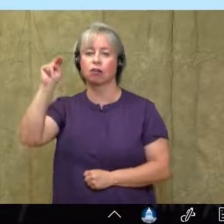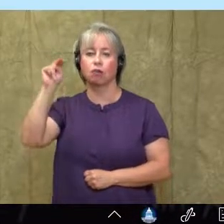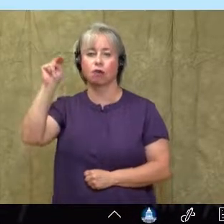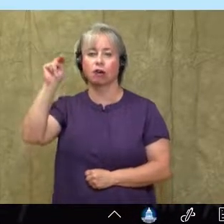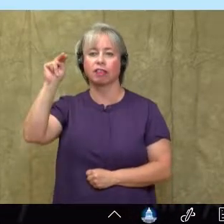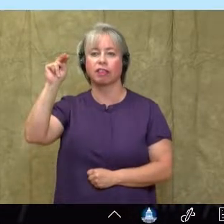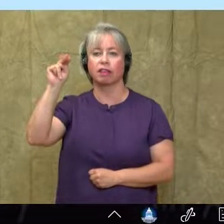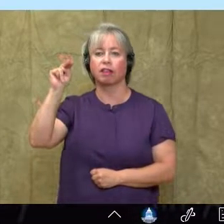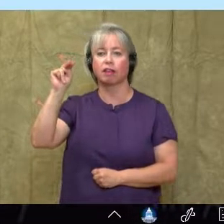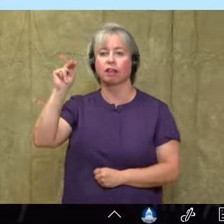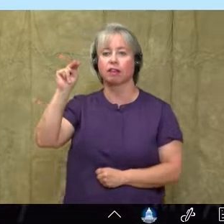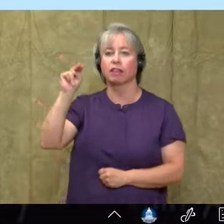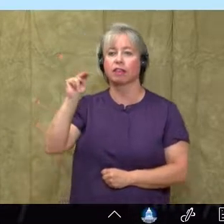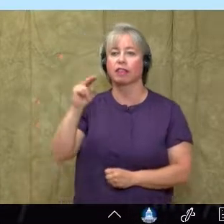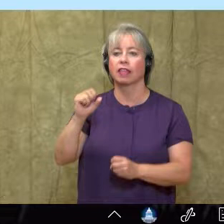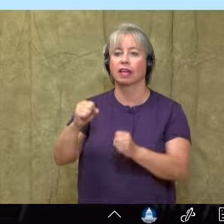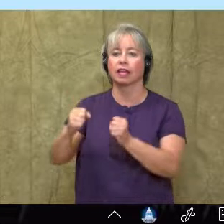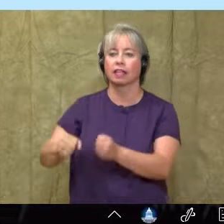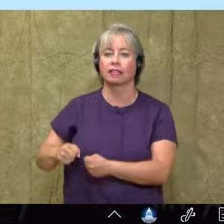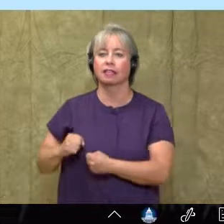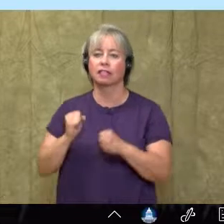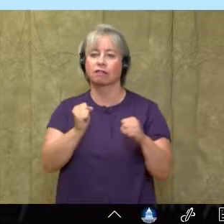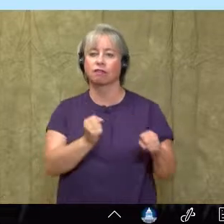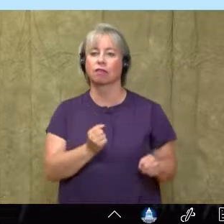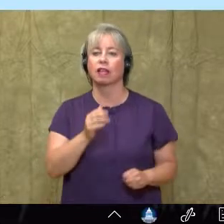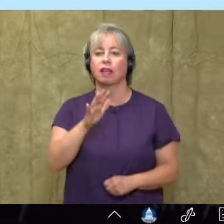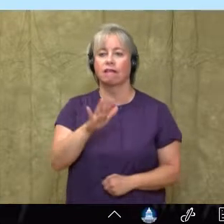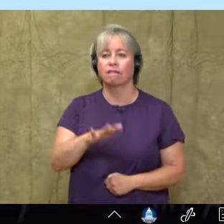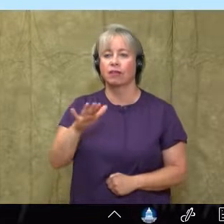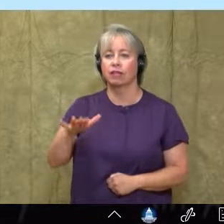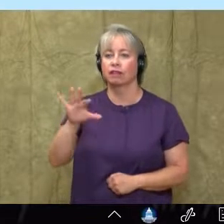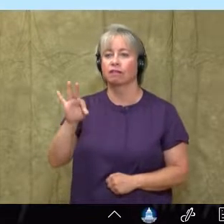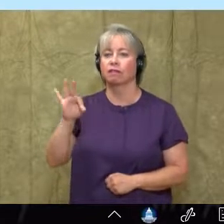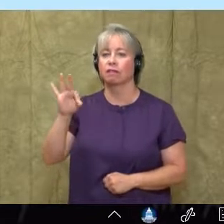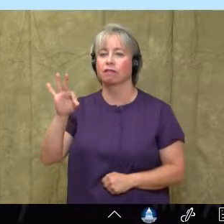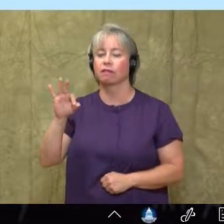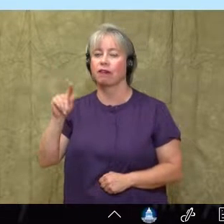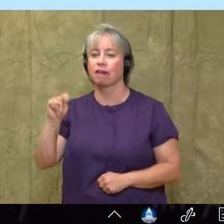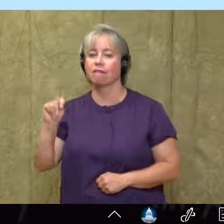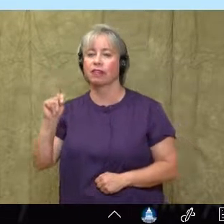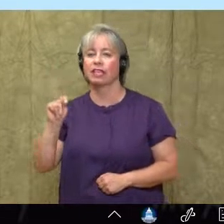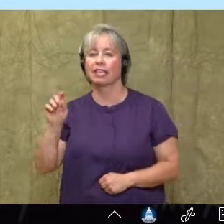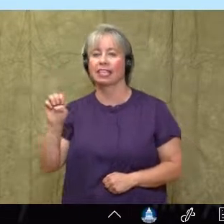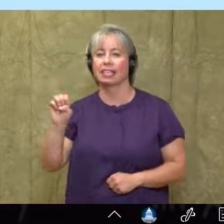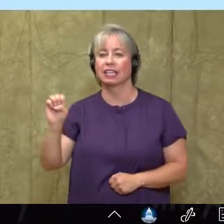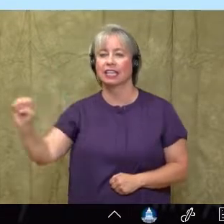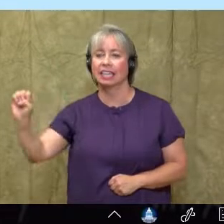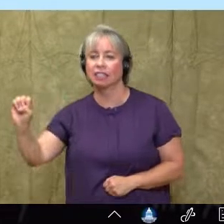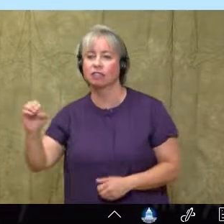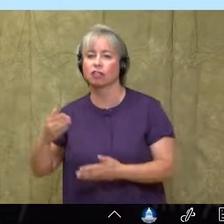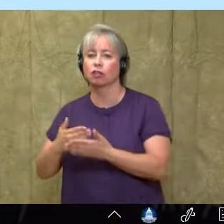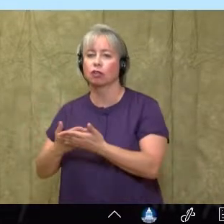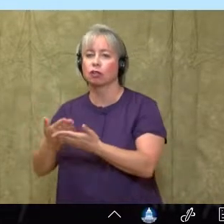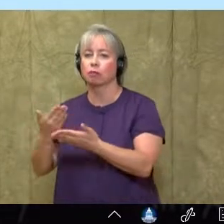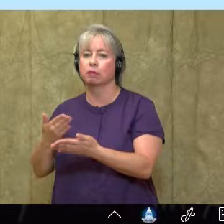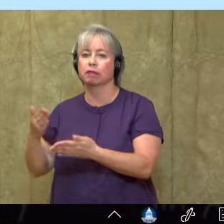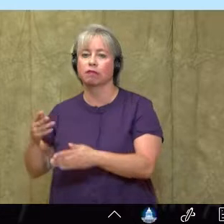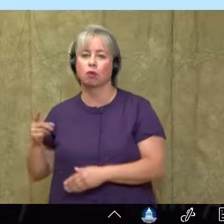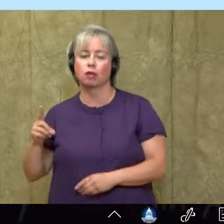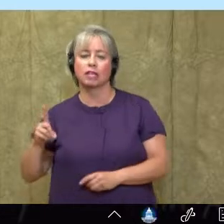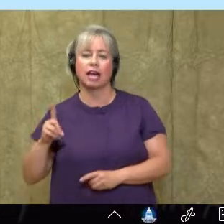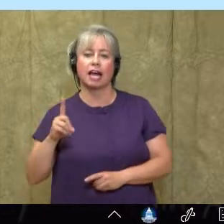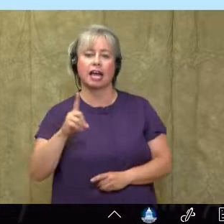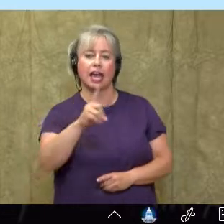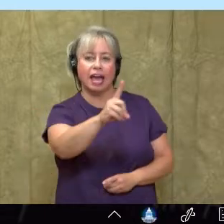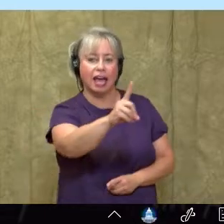here. Then he kayaks 55 due east before kayaking diagonally across the lake